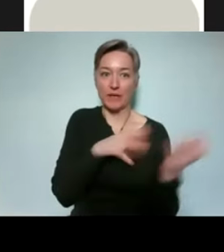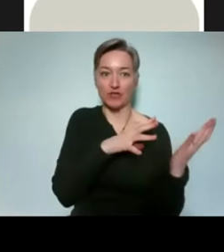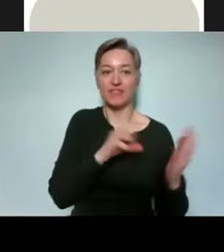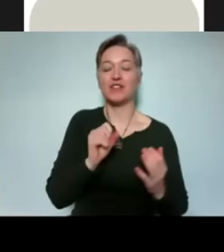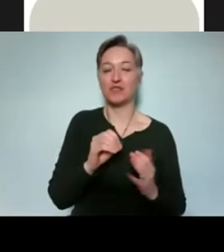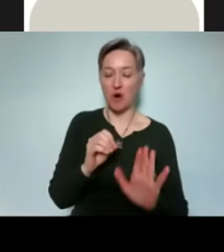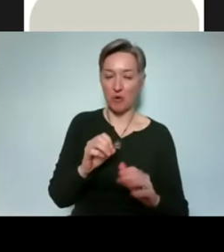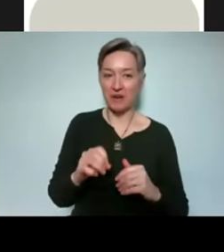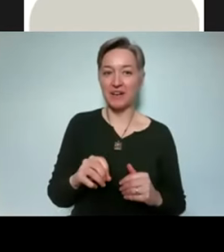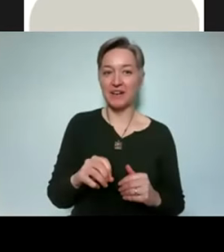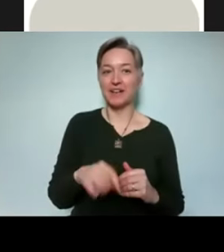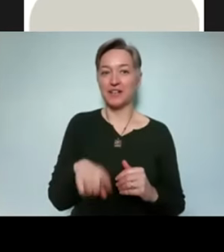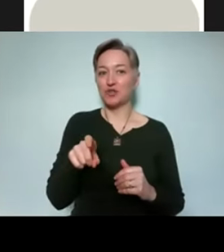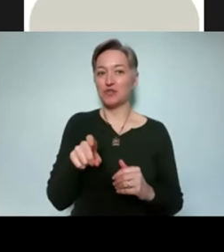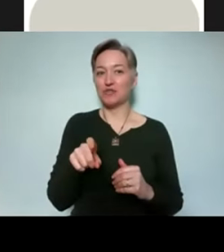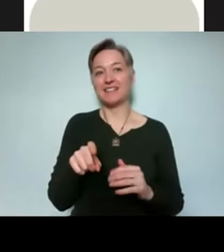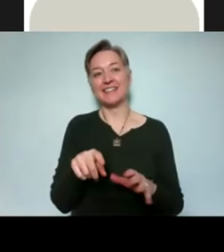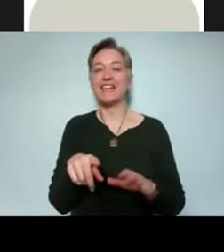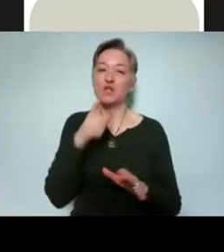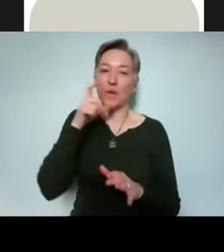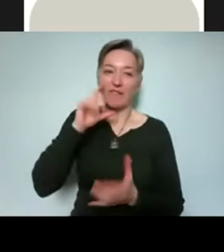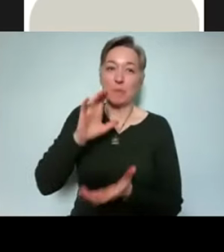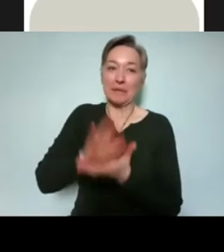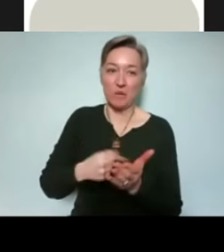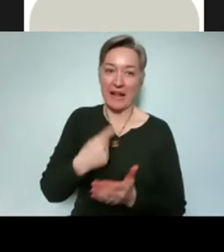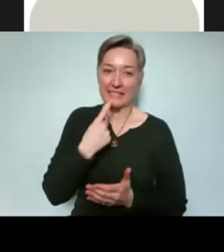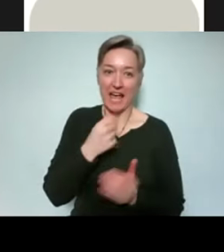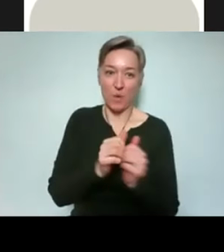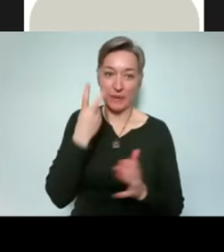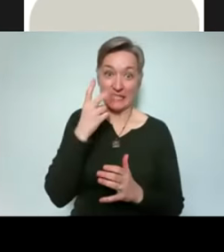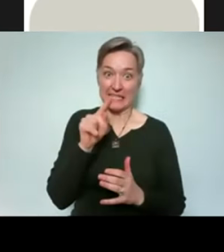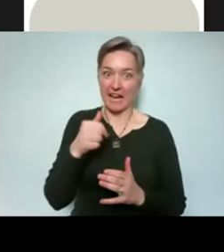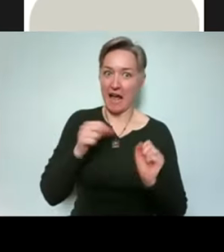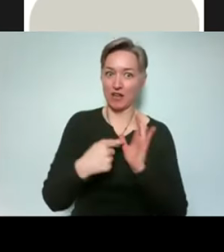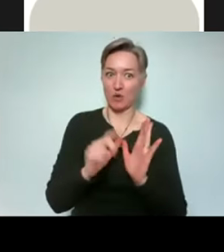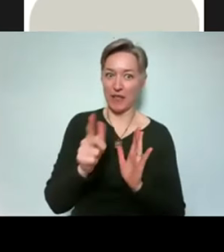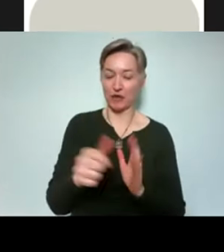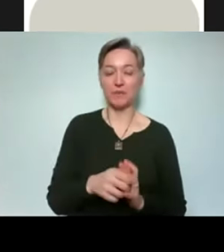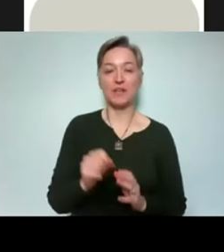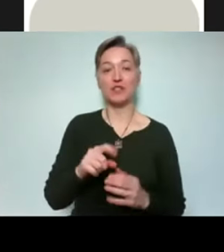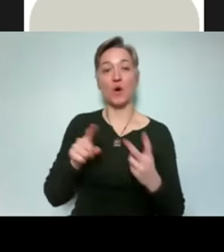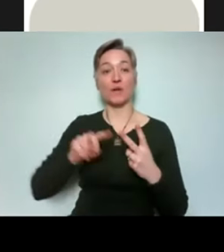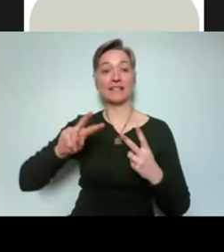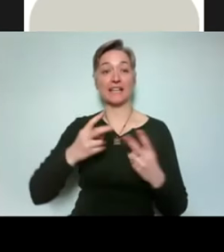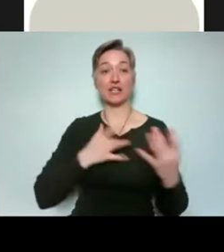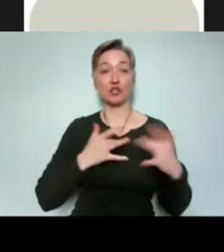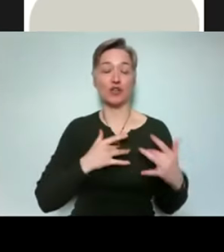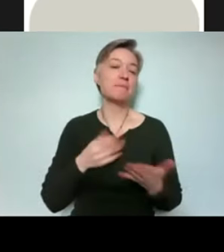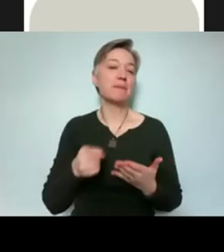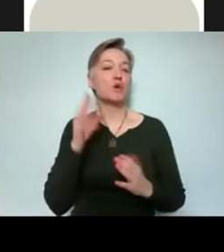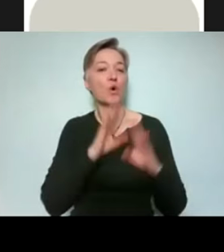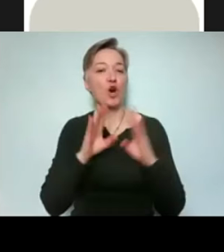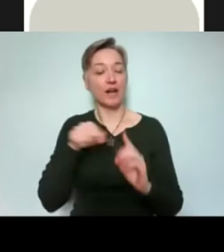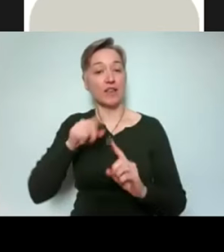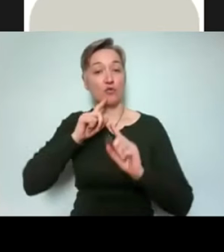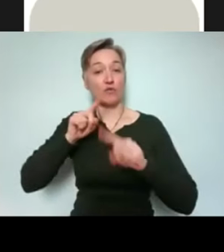the data. You shouldn't believe what I'm saying without seeing it. Okay, so the second concern that you might have is that you might worry that these